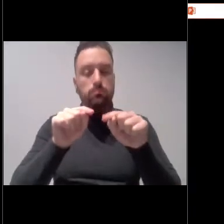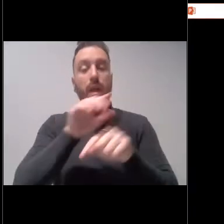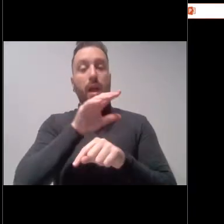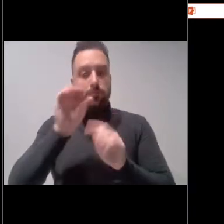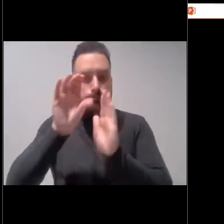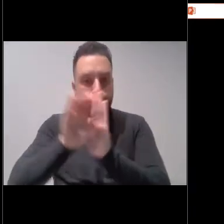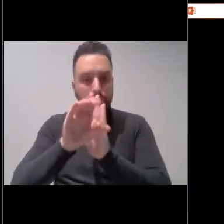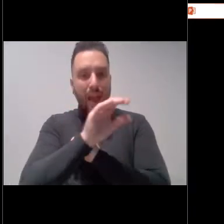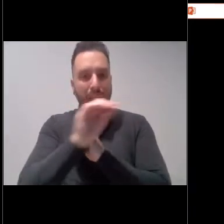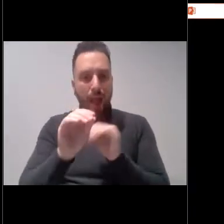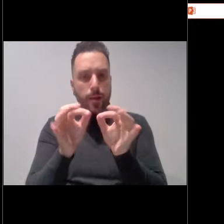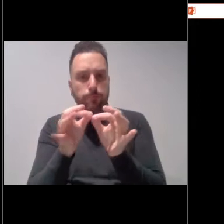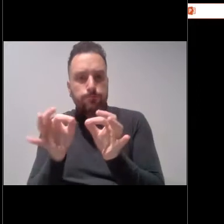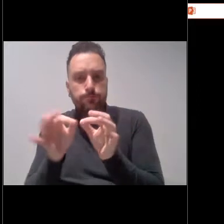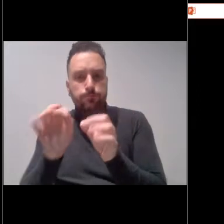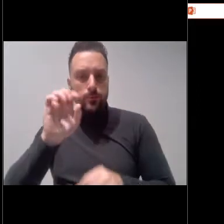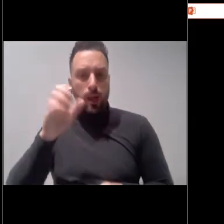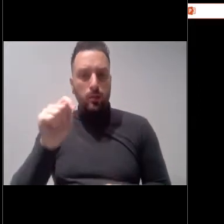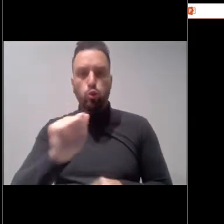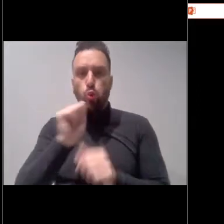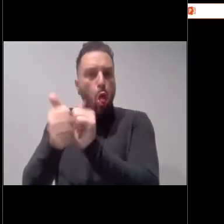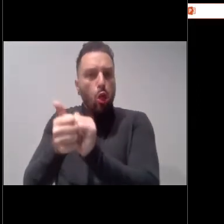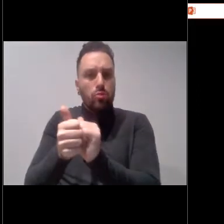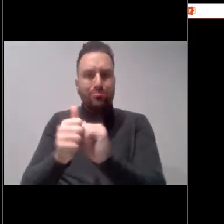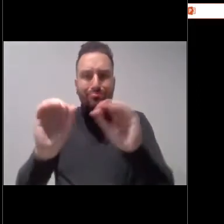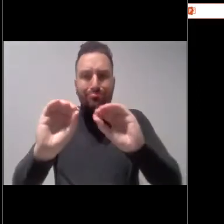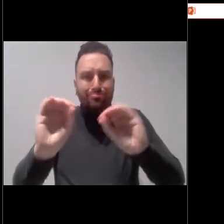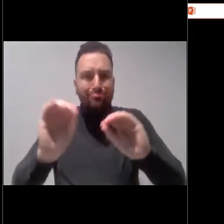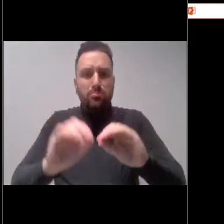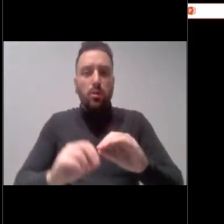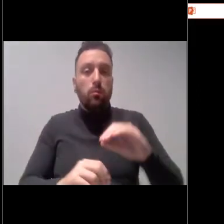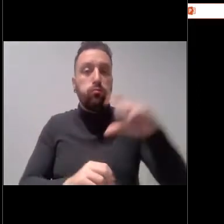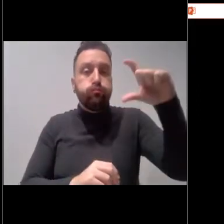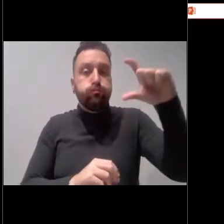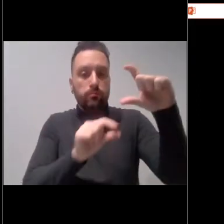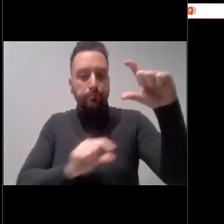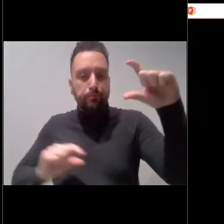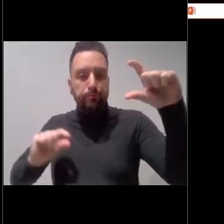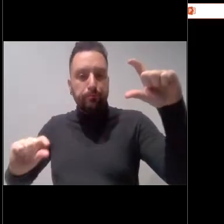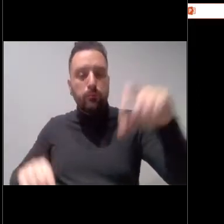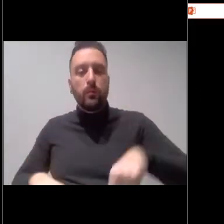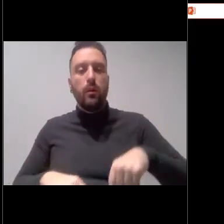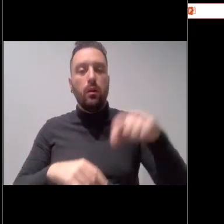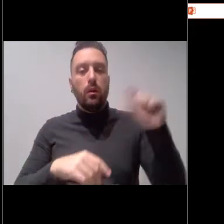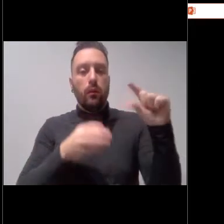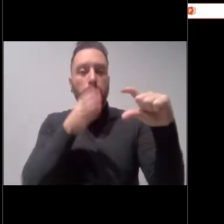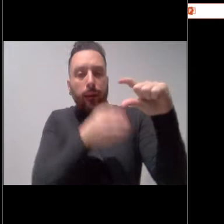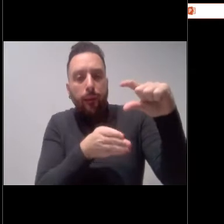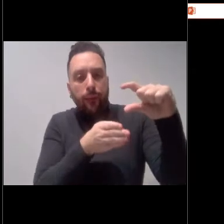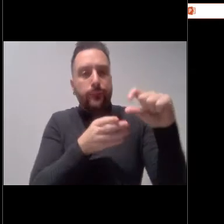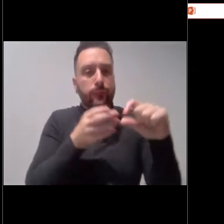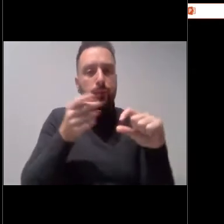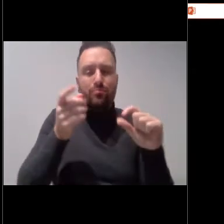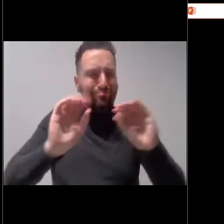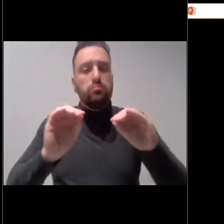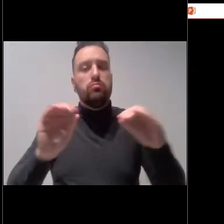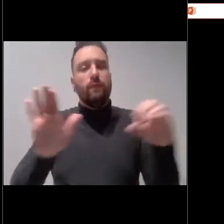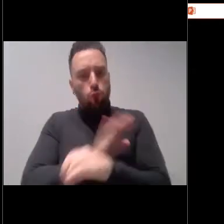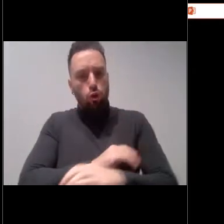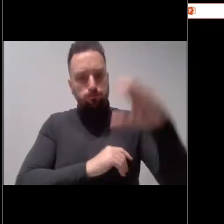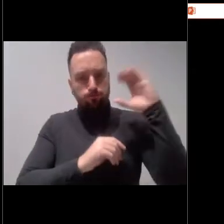to alter anything. You can't break up the logo and use just bits and pieces. You want to use the logo as a whole.